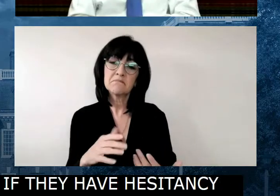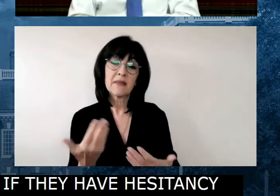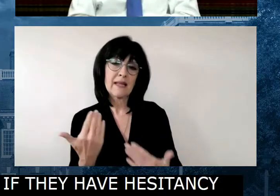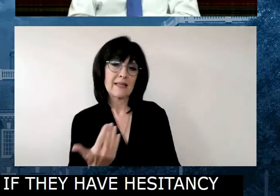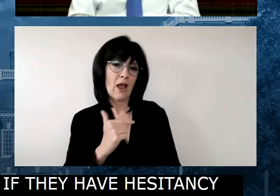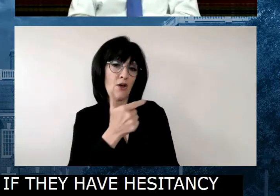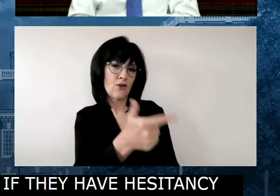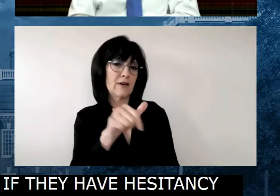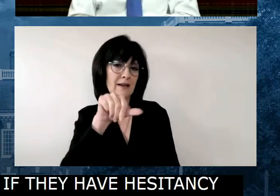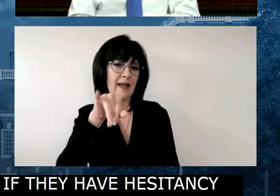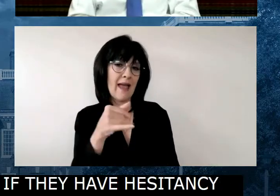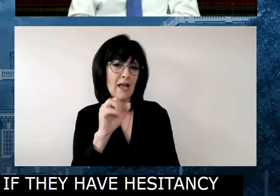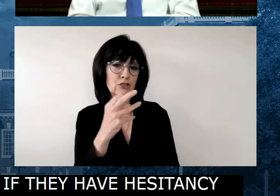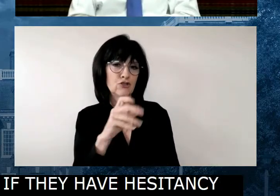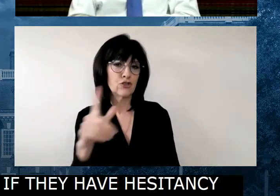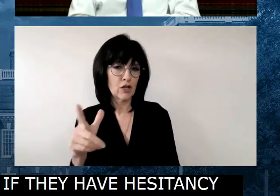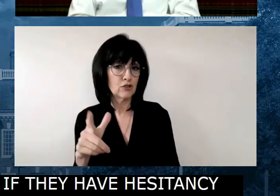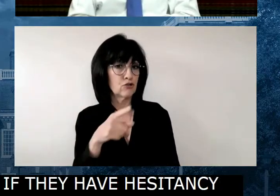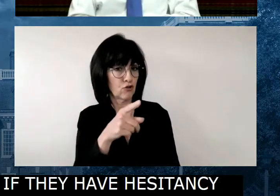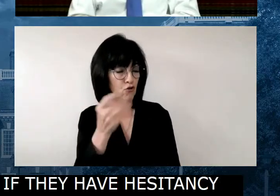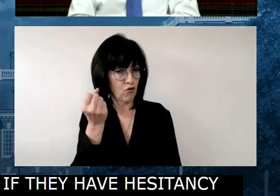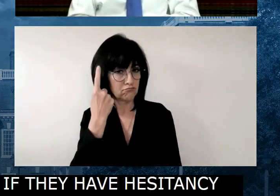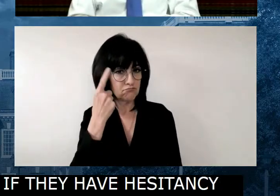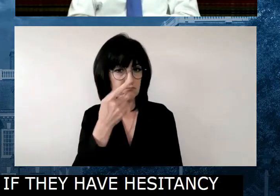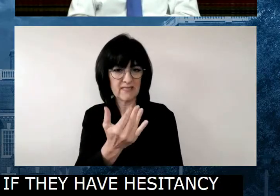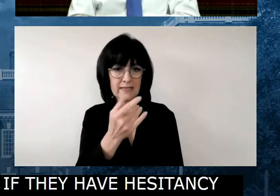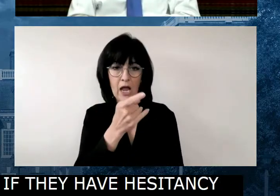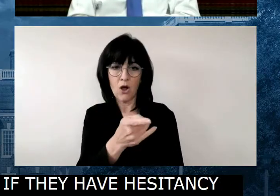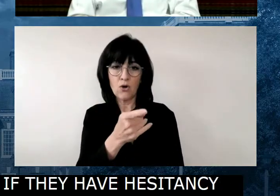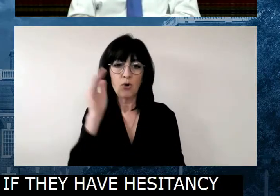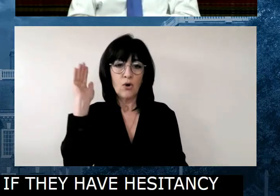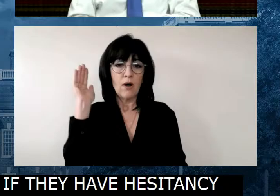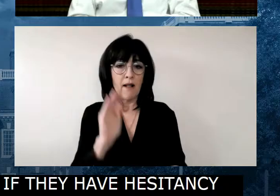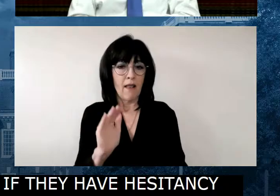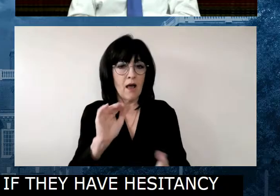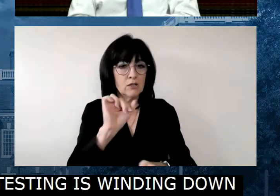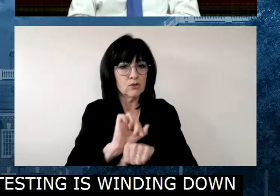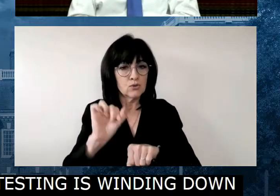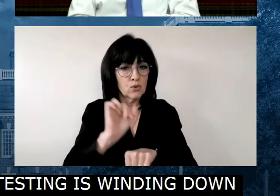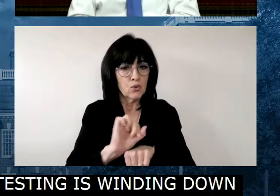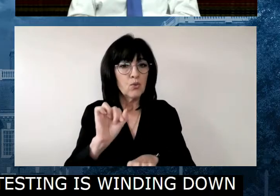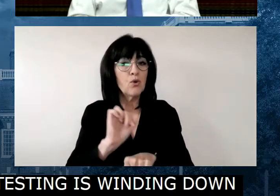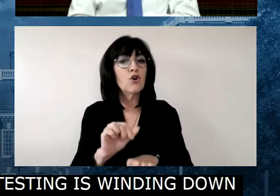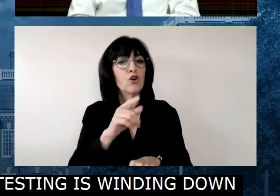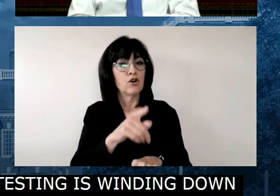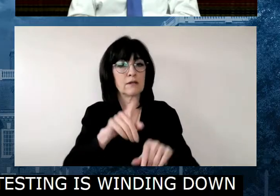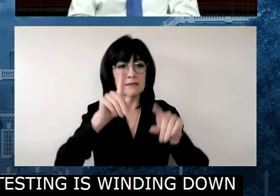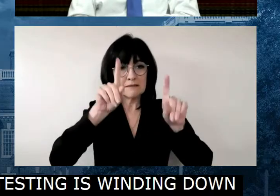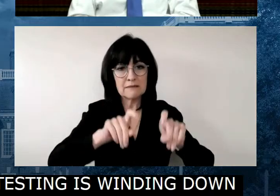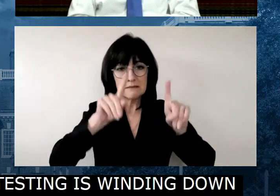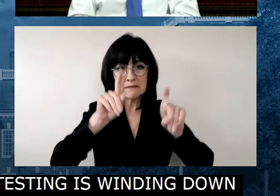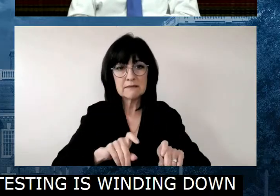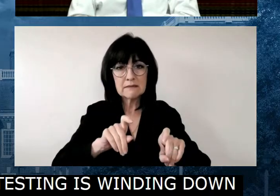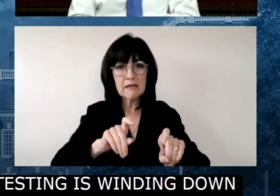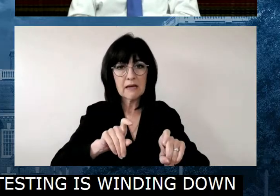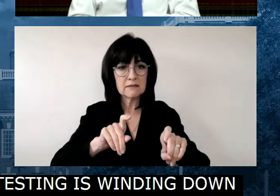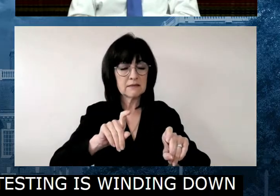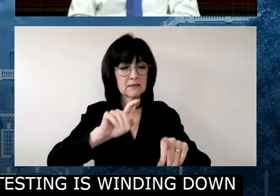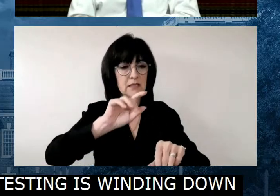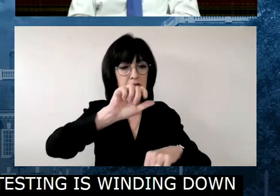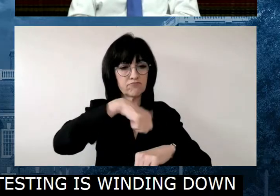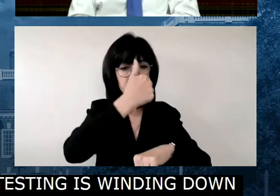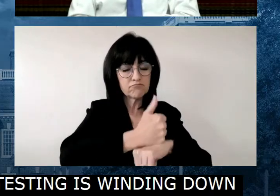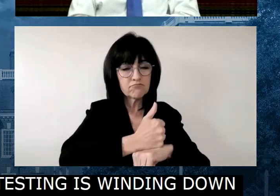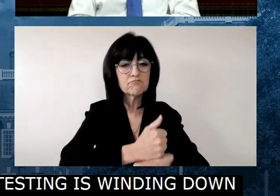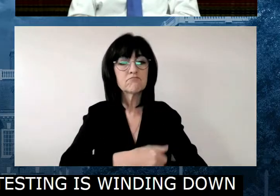Thanks again to your team, our partners with Newcastle County who've stopped doing the testing. They've got other things they've got to attend to, but